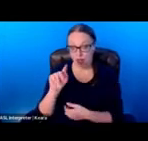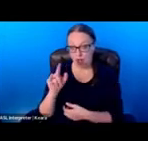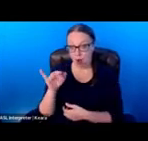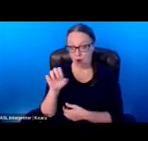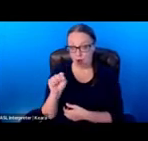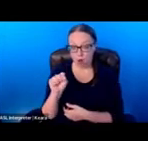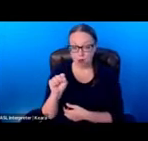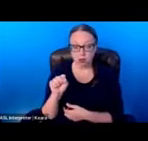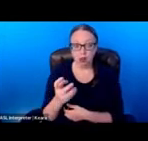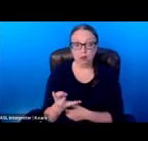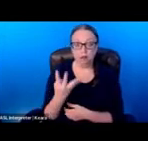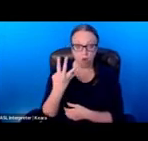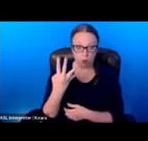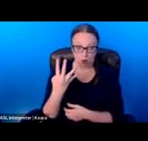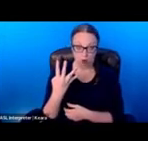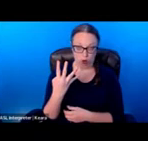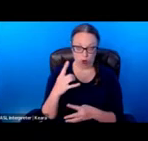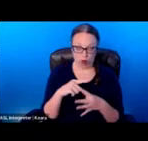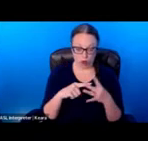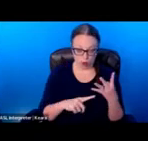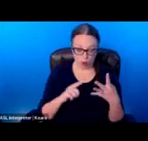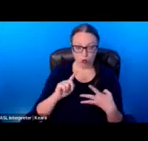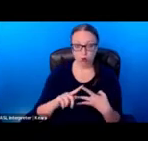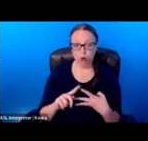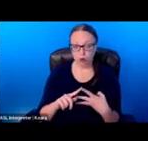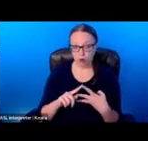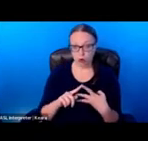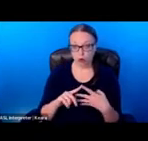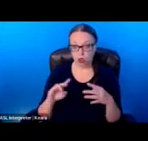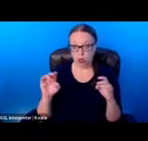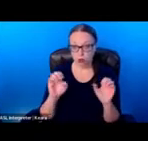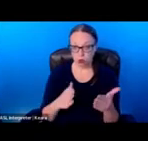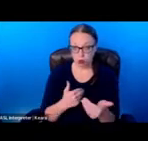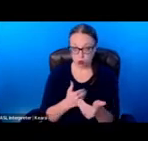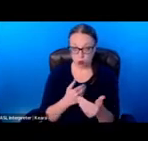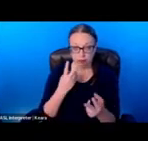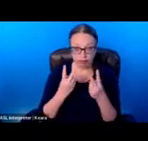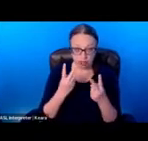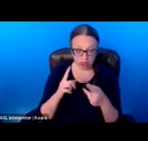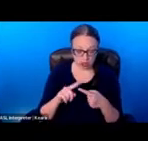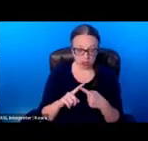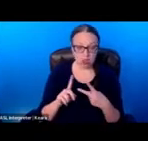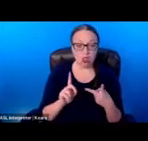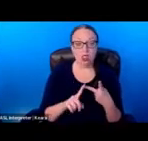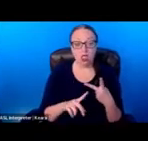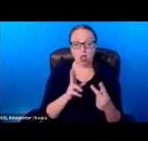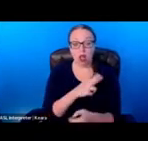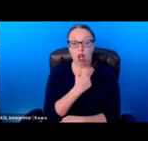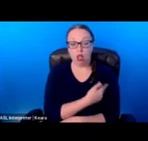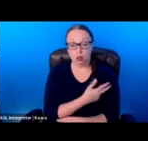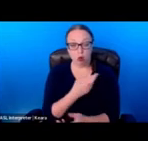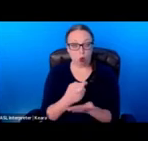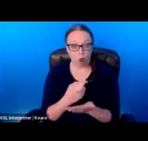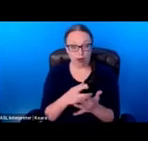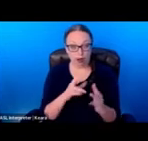four health outcomes we looked at. The first was emergency room visits. Second was hospital or